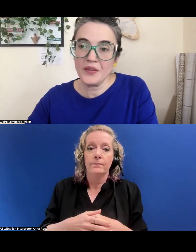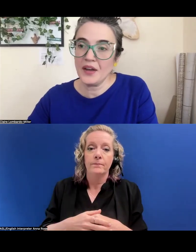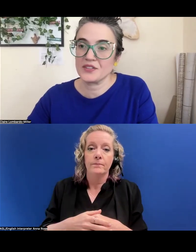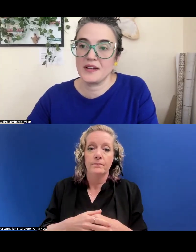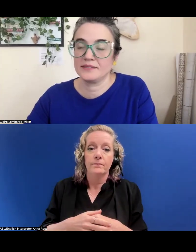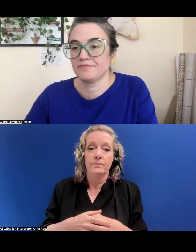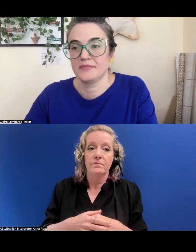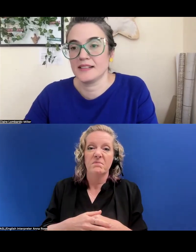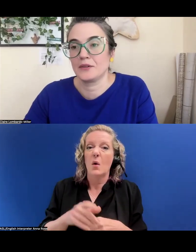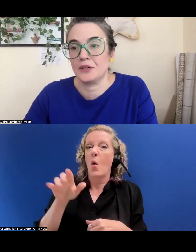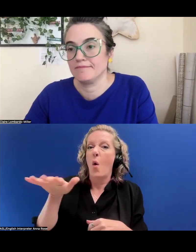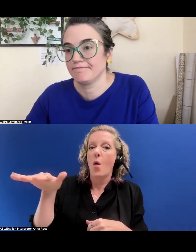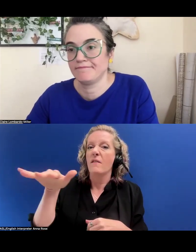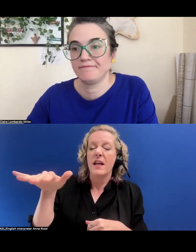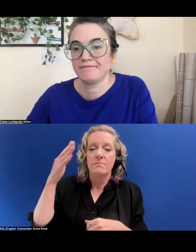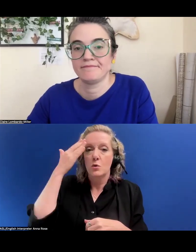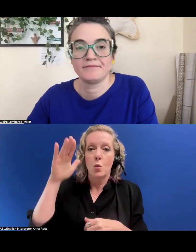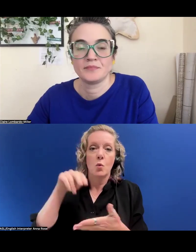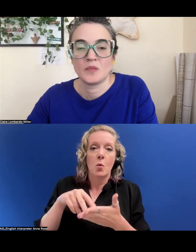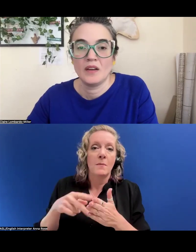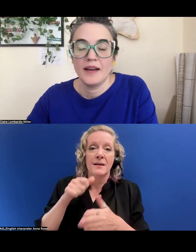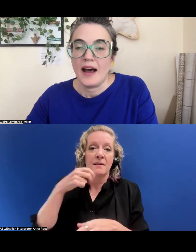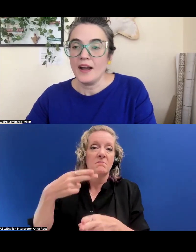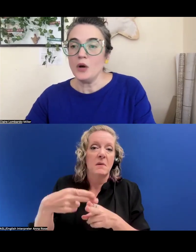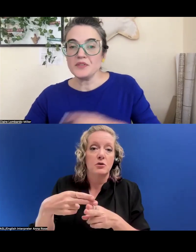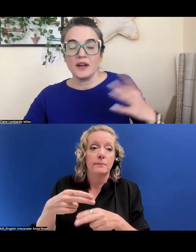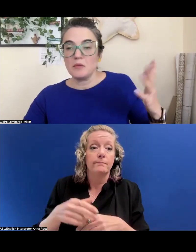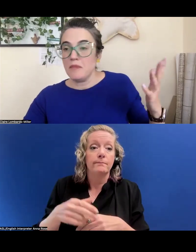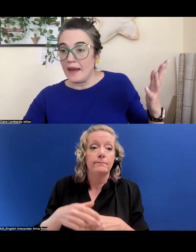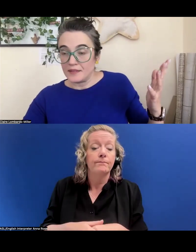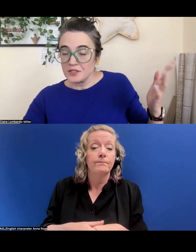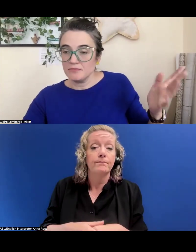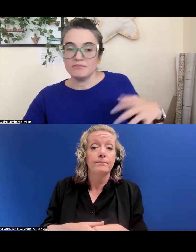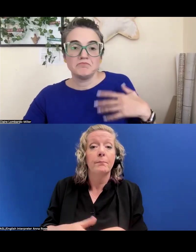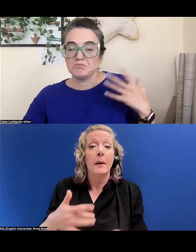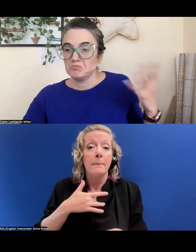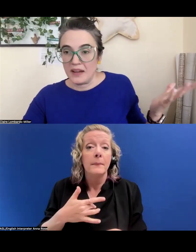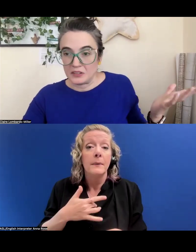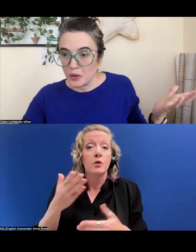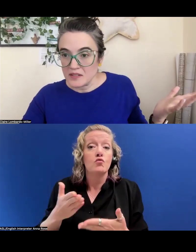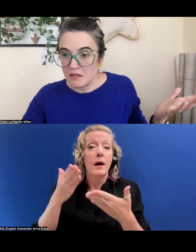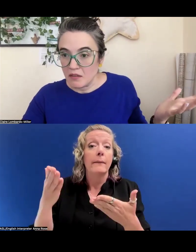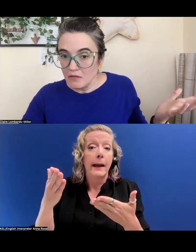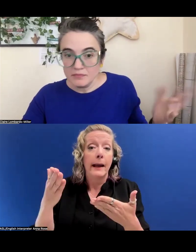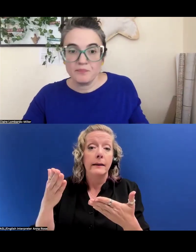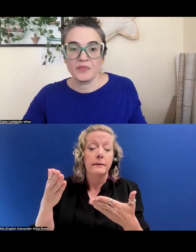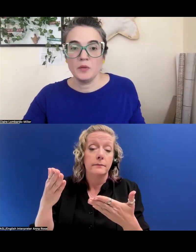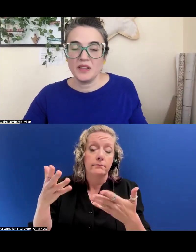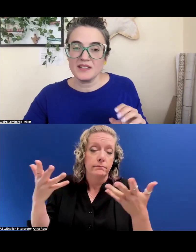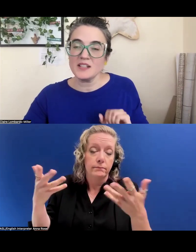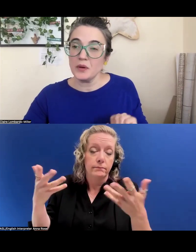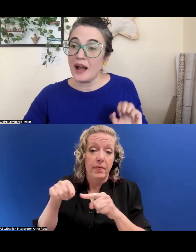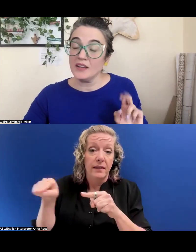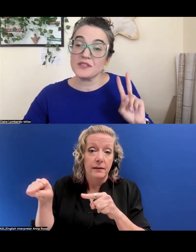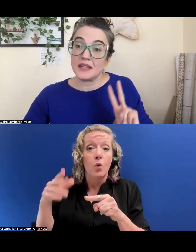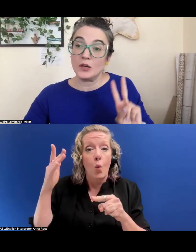Not the other stuff, because I don't know it. I always recommend XYZ thing because